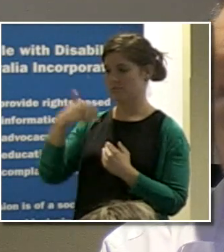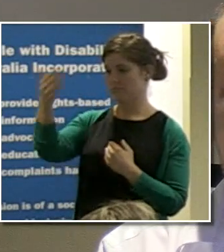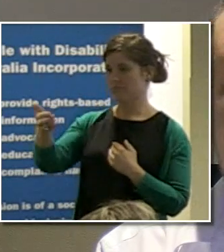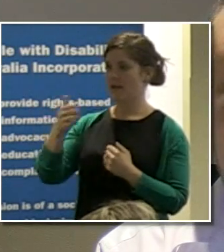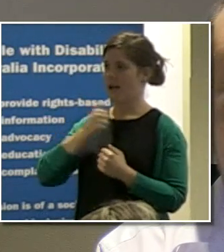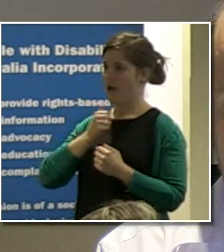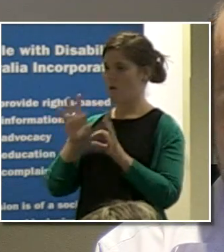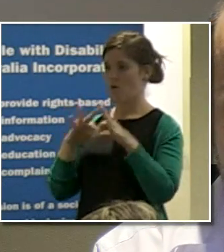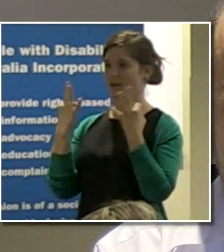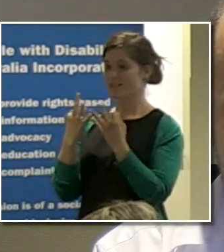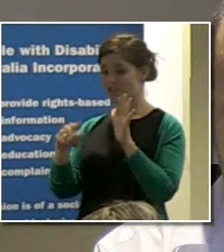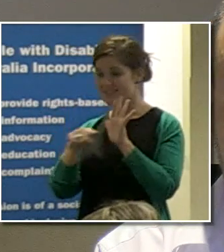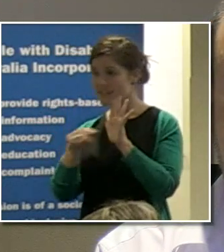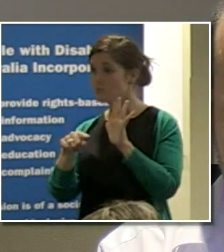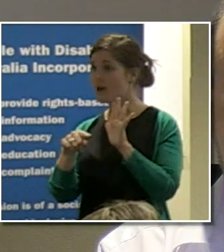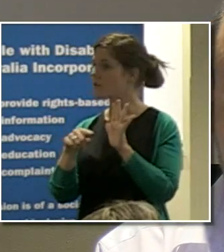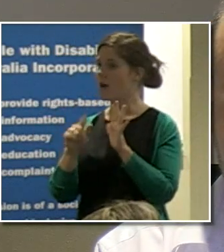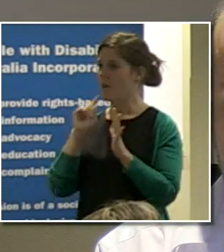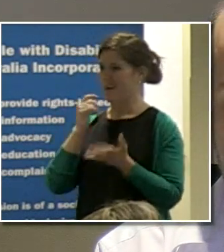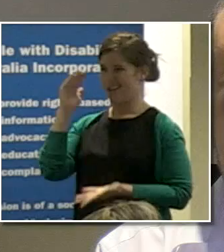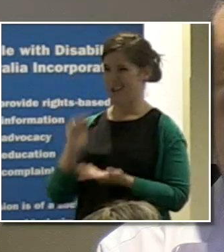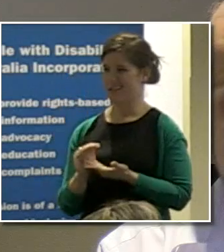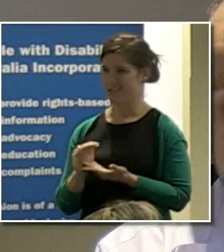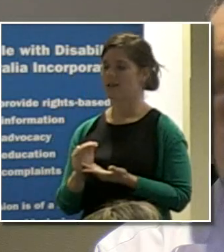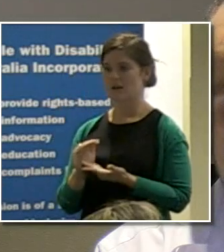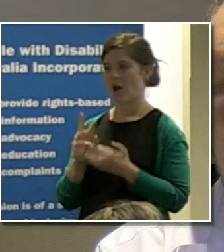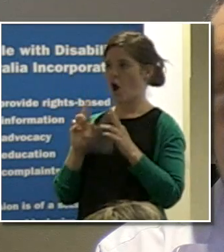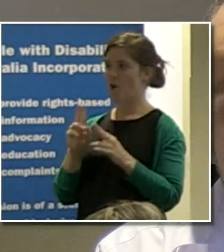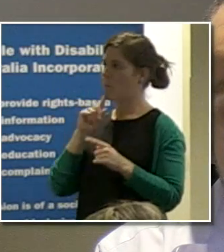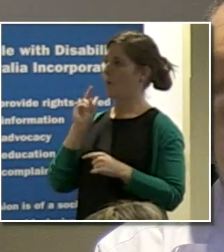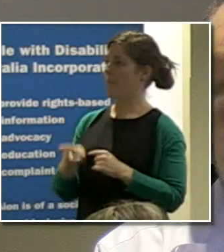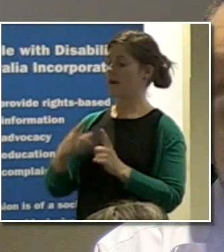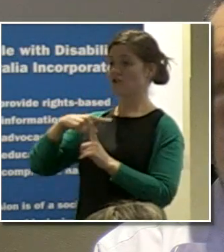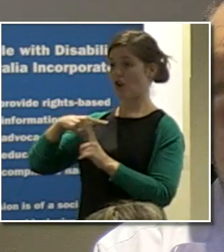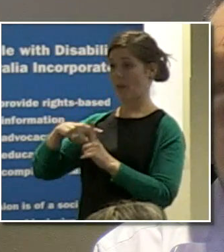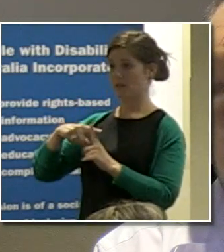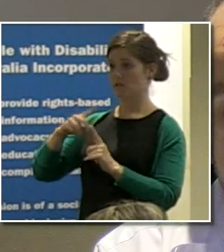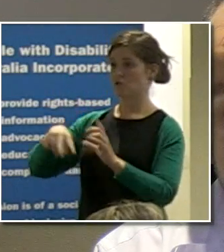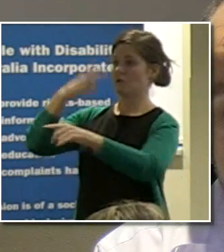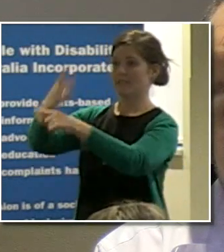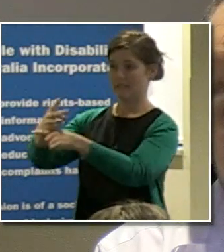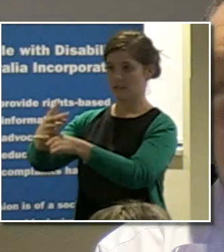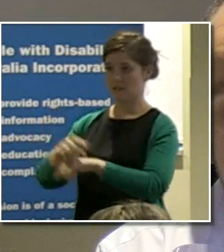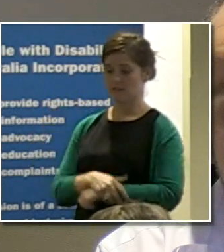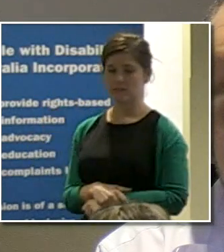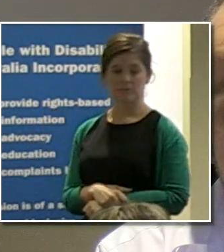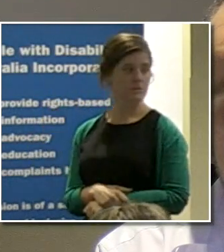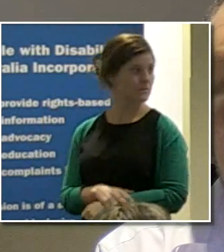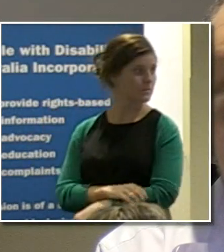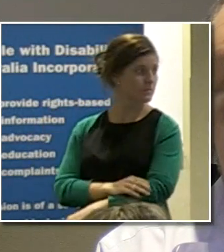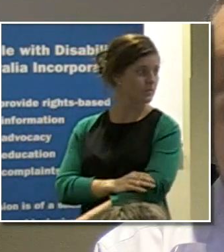our deficit will be considerably reduced, and hopefully we'll get back into surplus by the following year. So